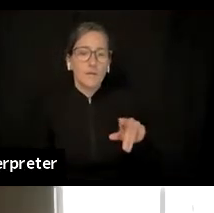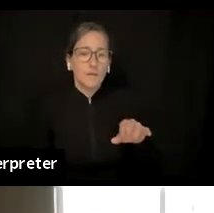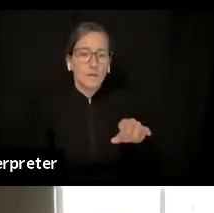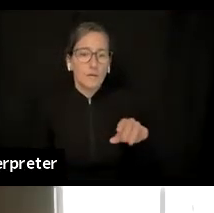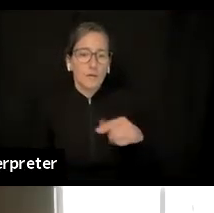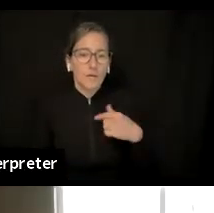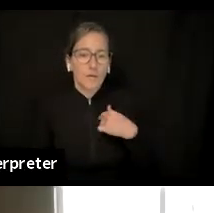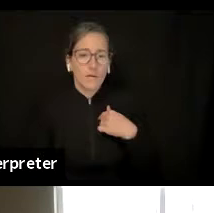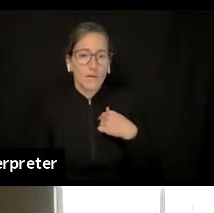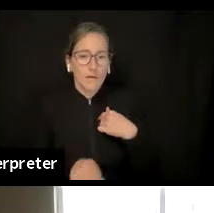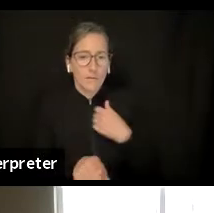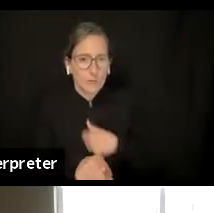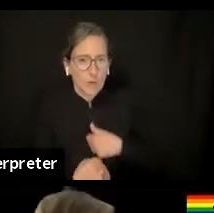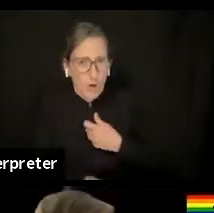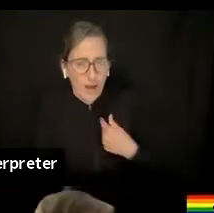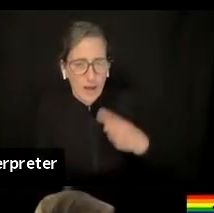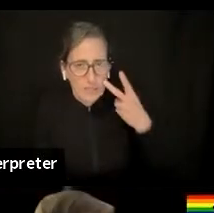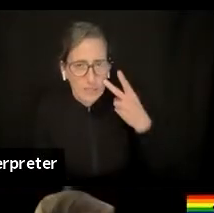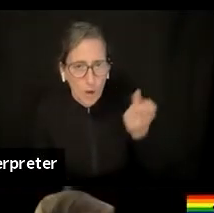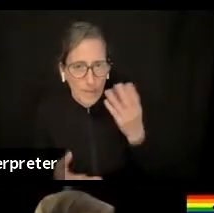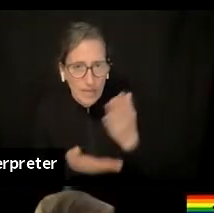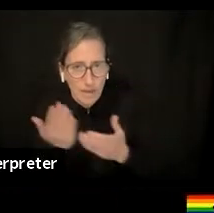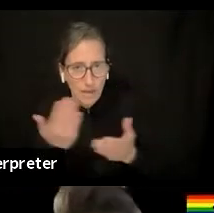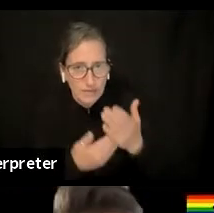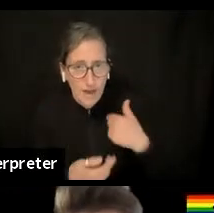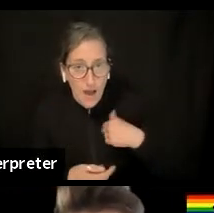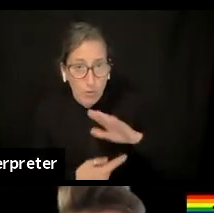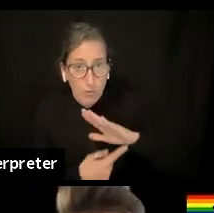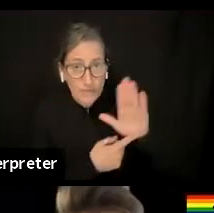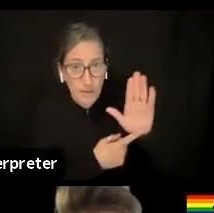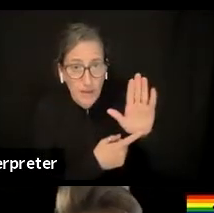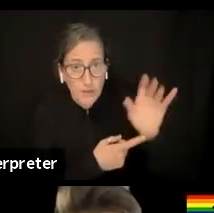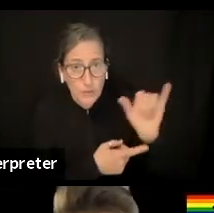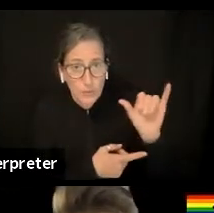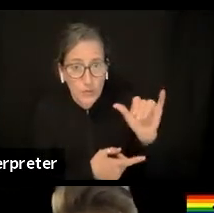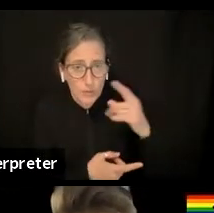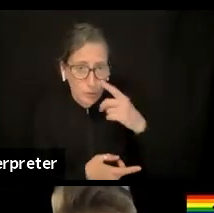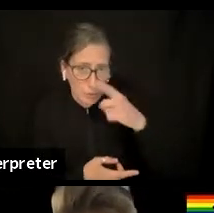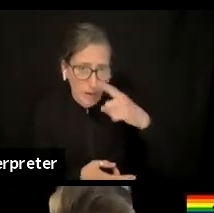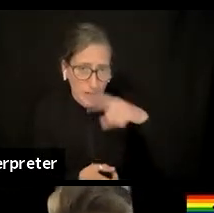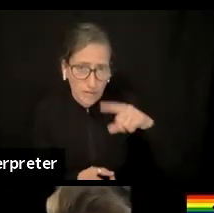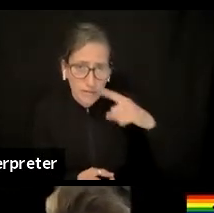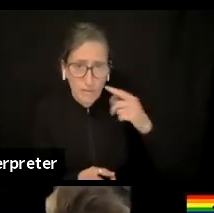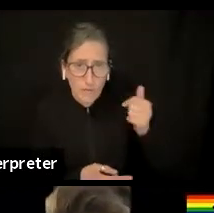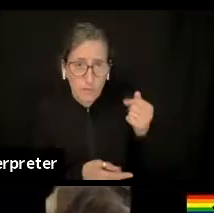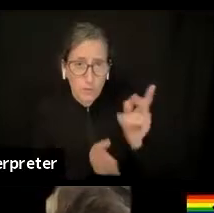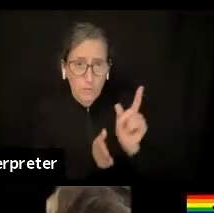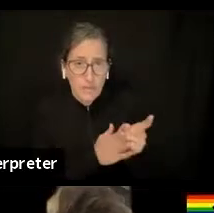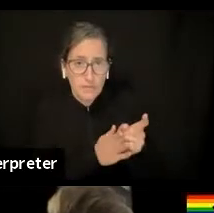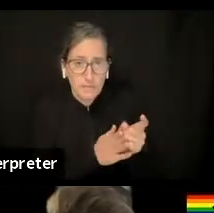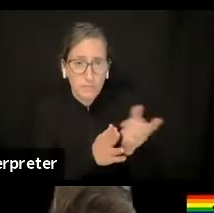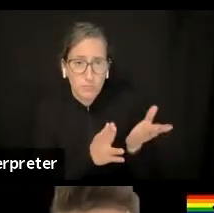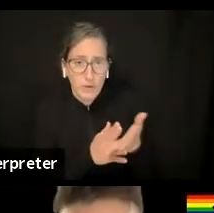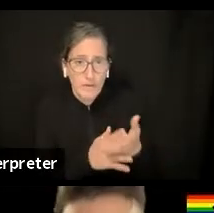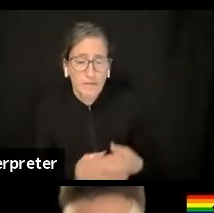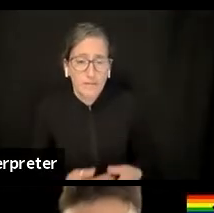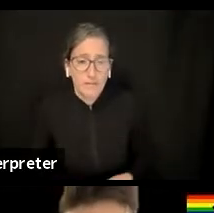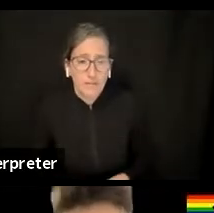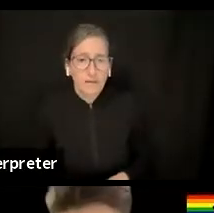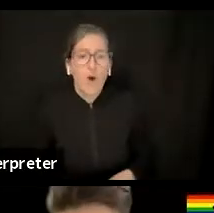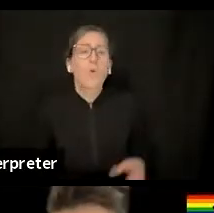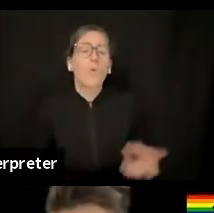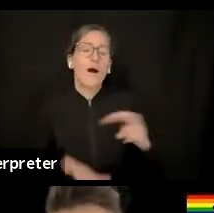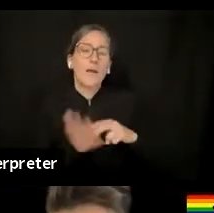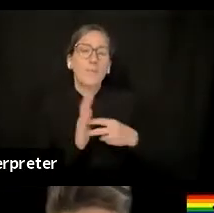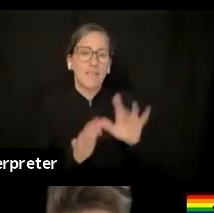saw a bunch of hands raised, and I know I raised my hand. Oh, okay. Can we take a couple minutes? Looking for virtual hands. Okay. Oh, that's